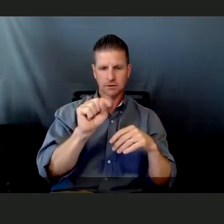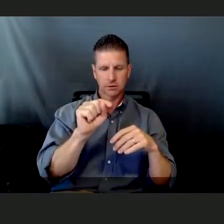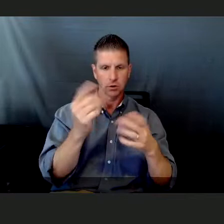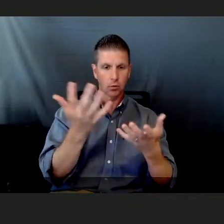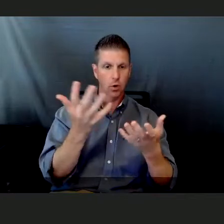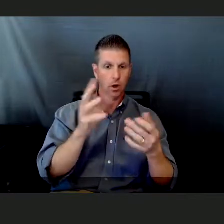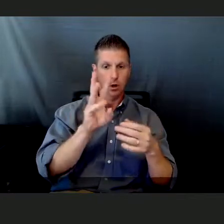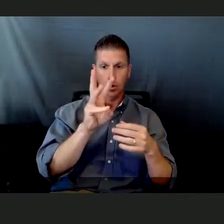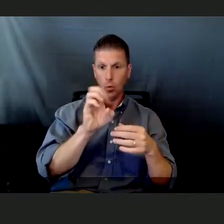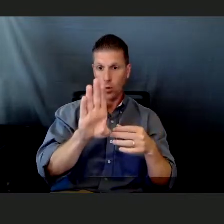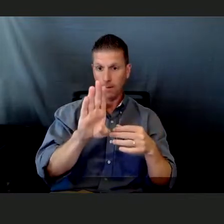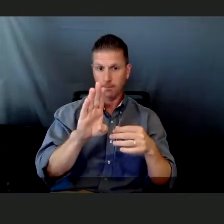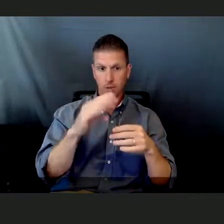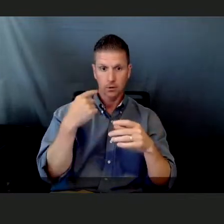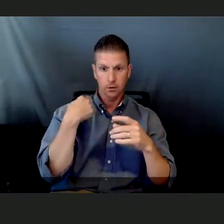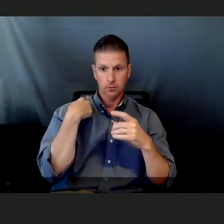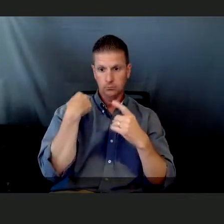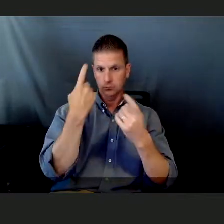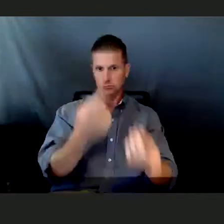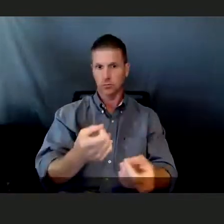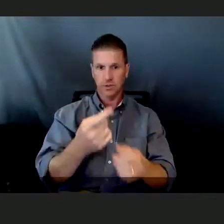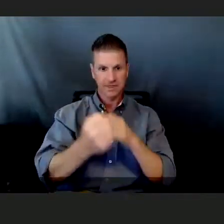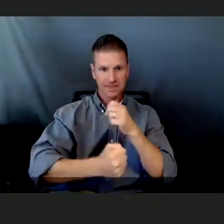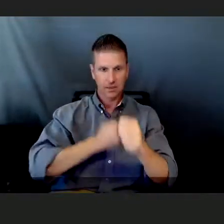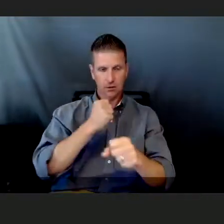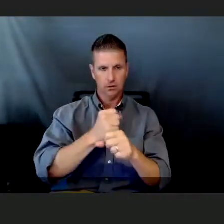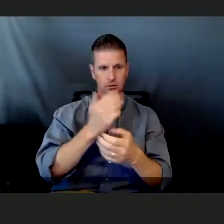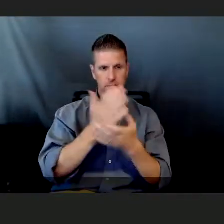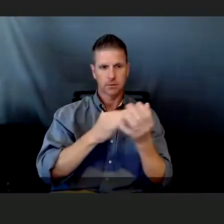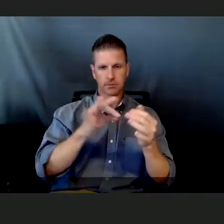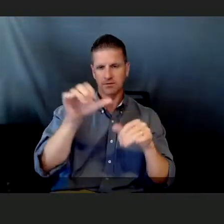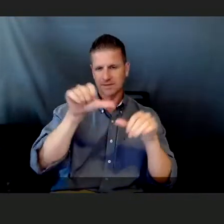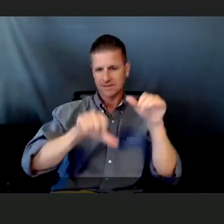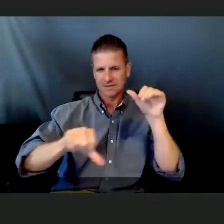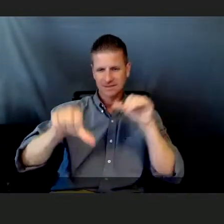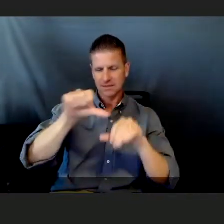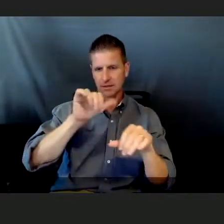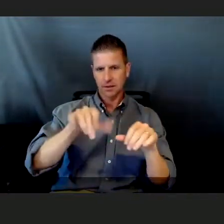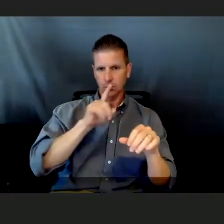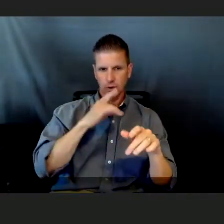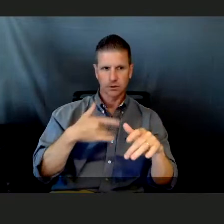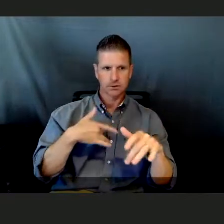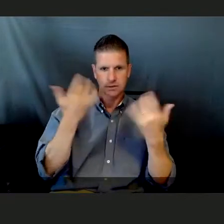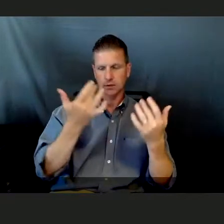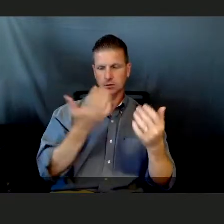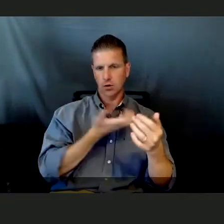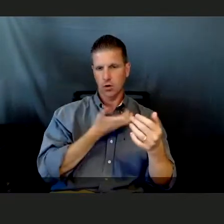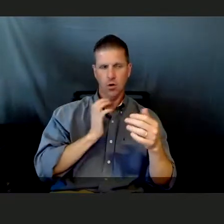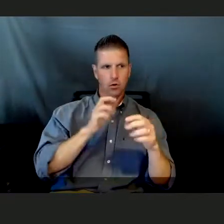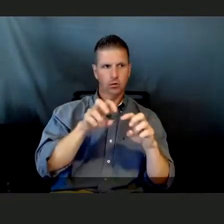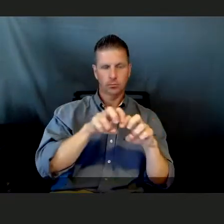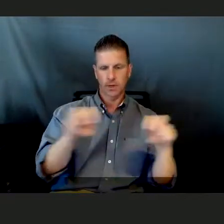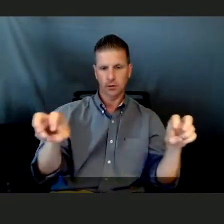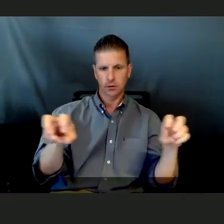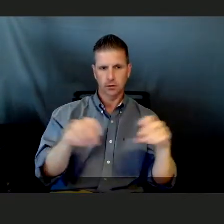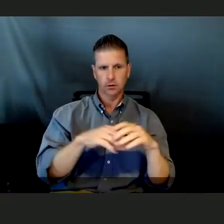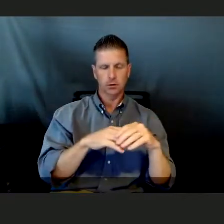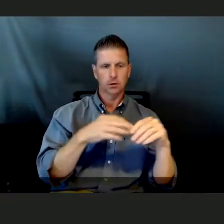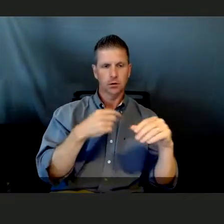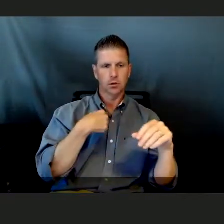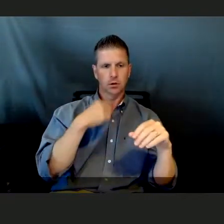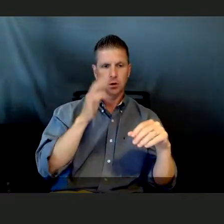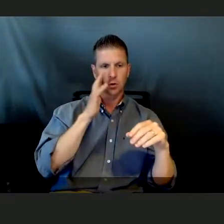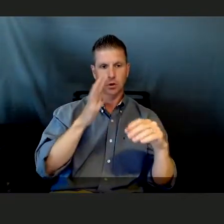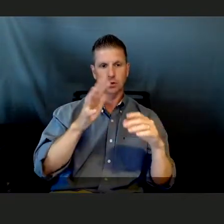to for the past year, and some of the science that really excites all of our panelists. So I am going to